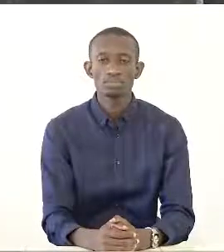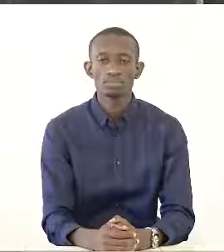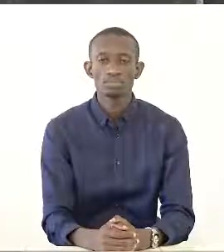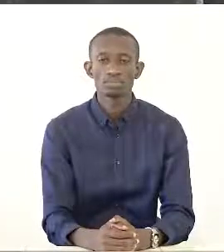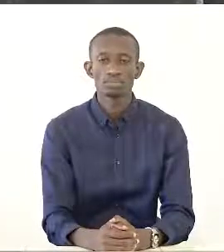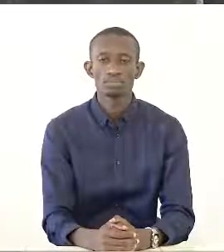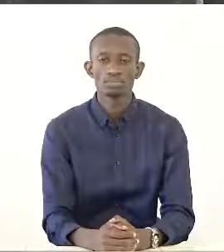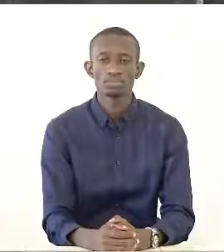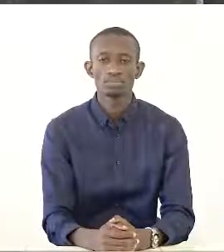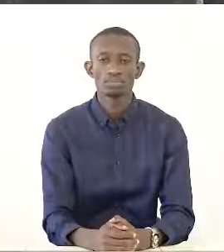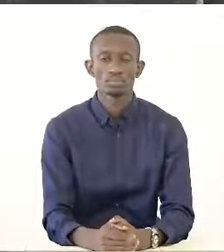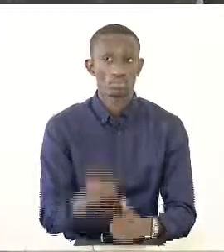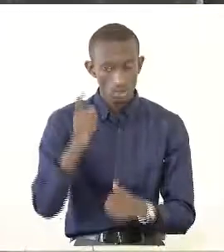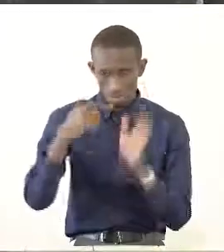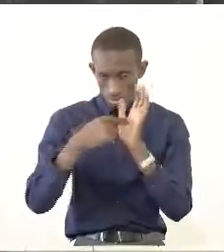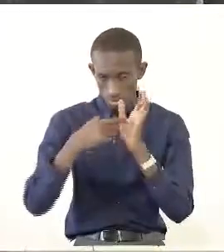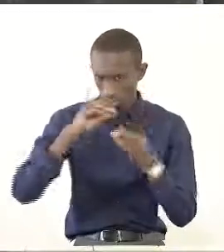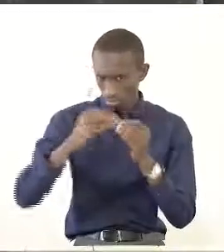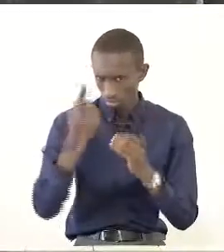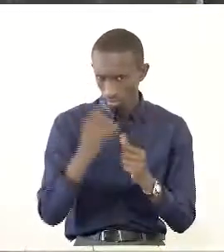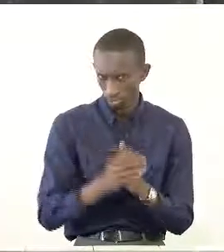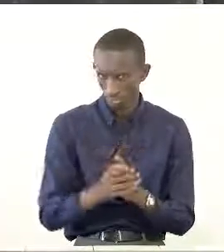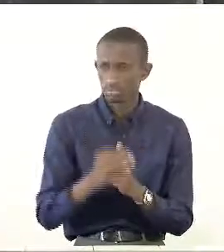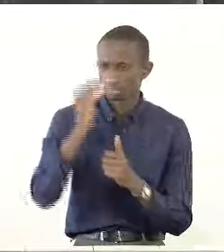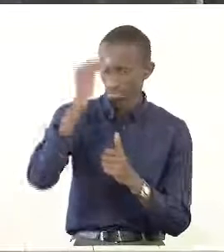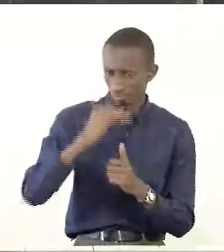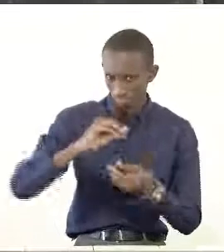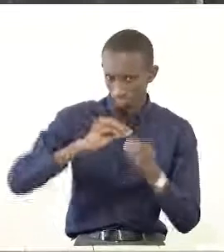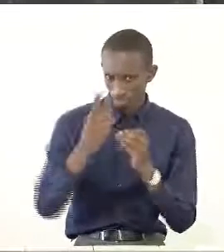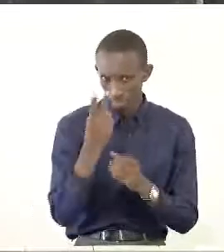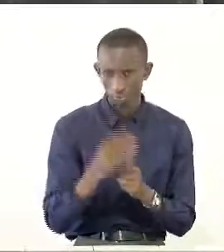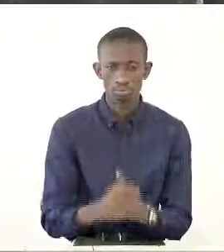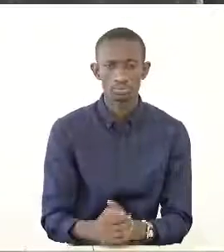This is example number 1. 2